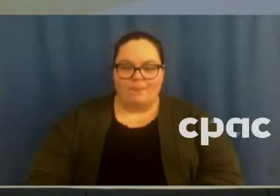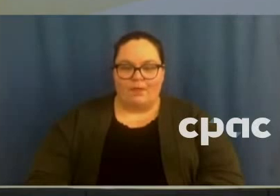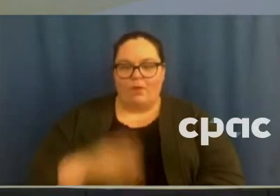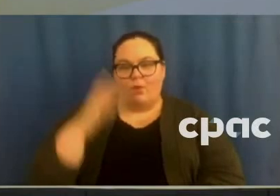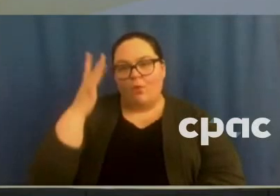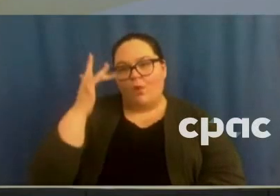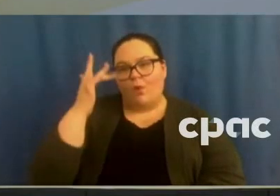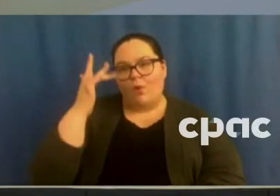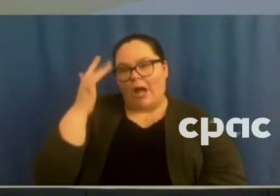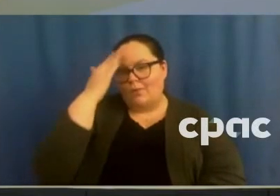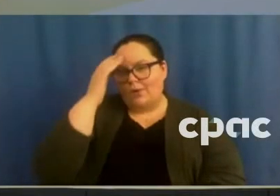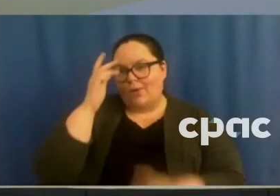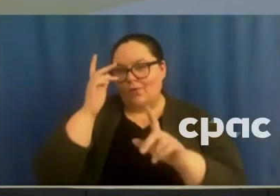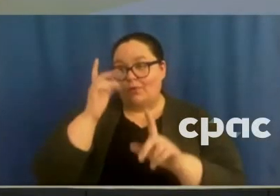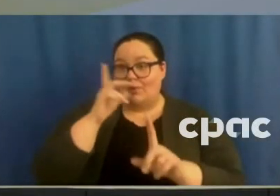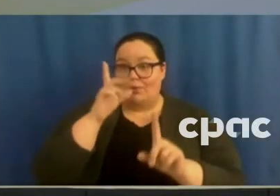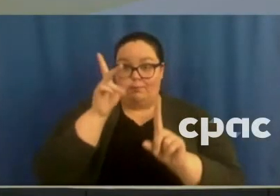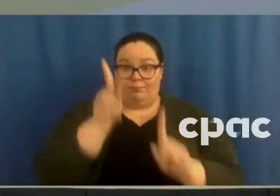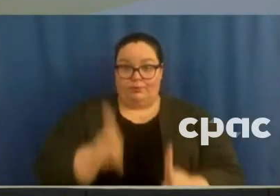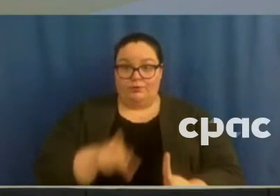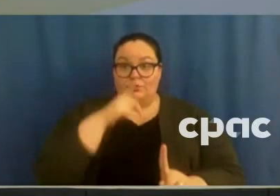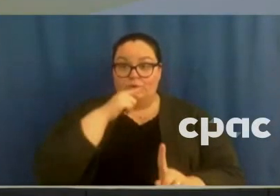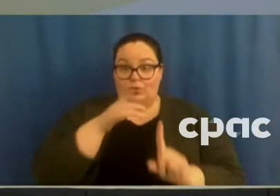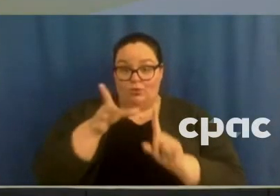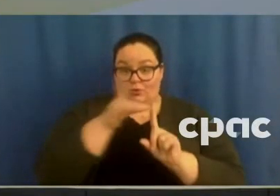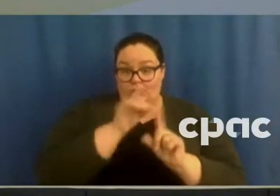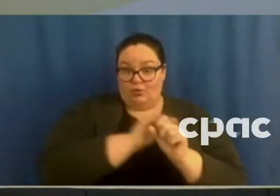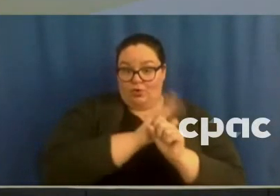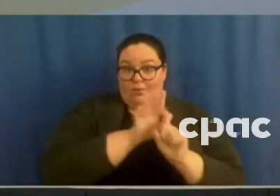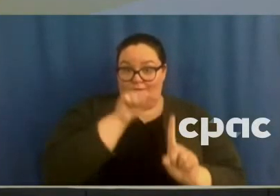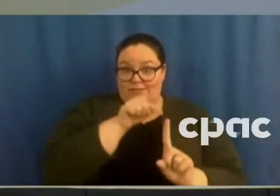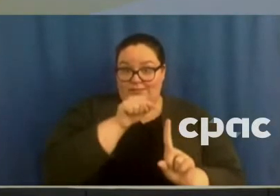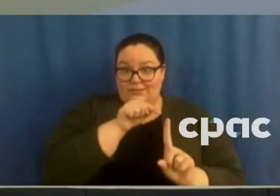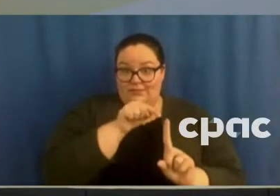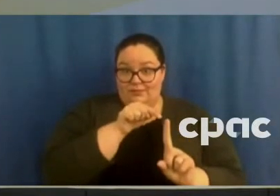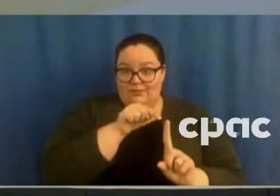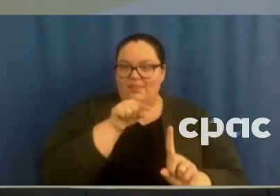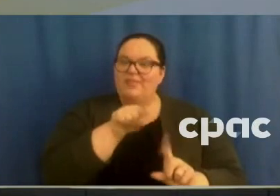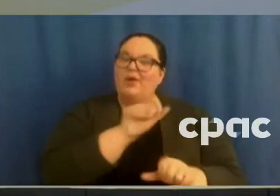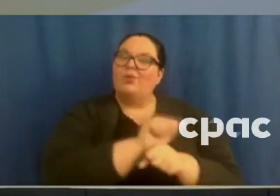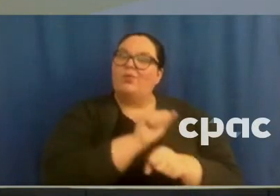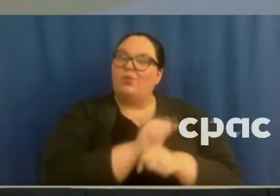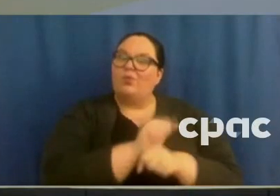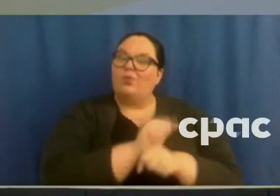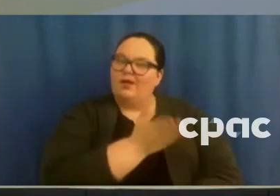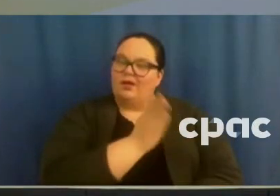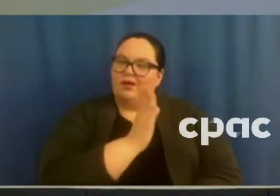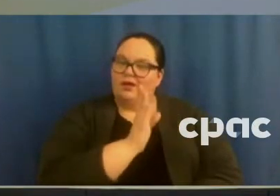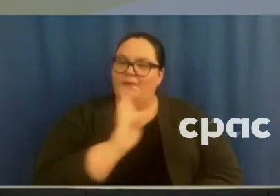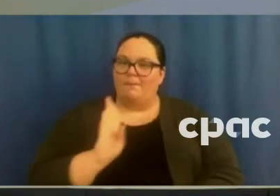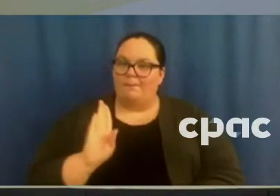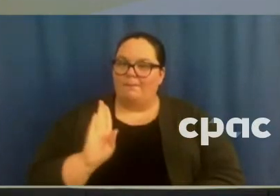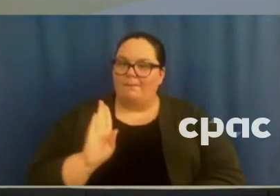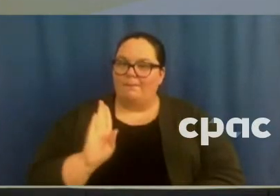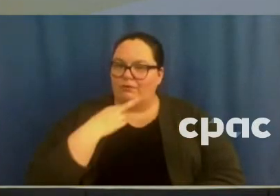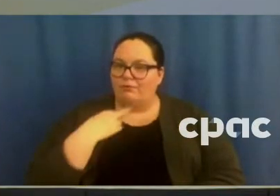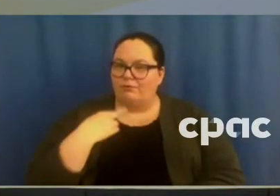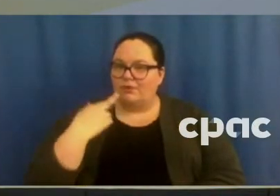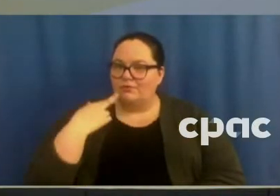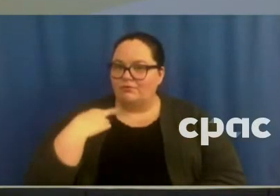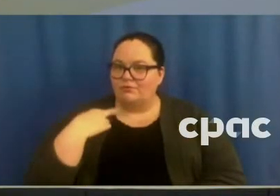was in terms of where they were working at the Burger King, then it really